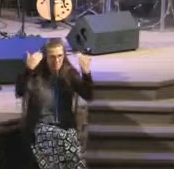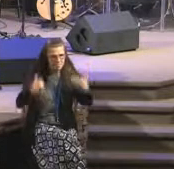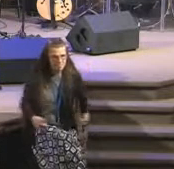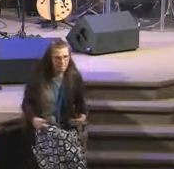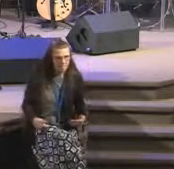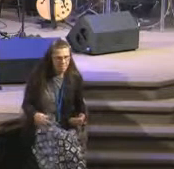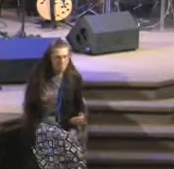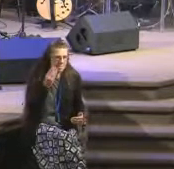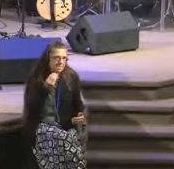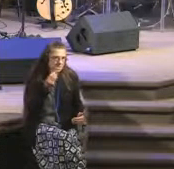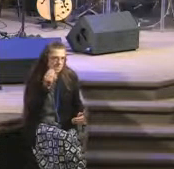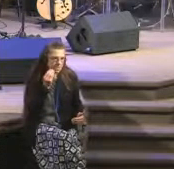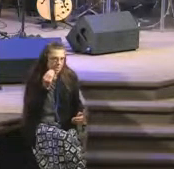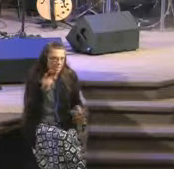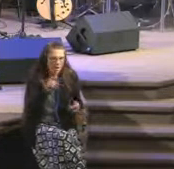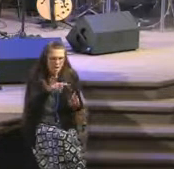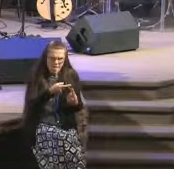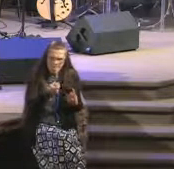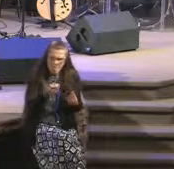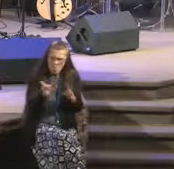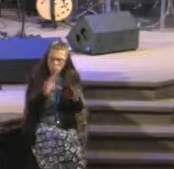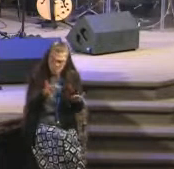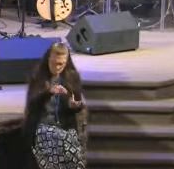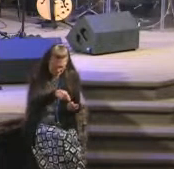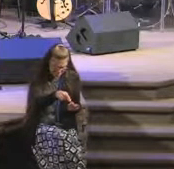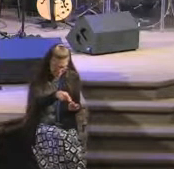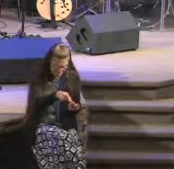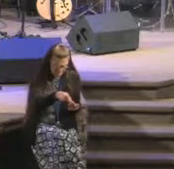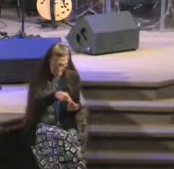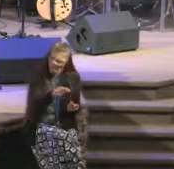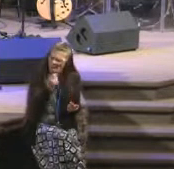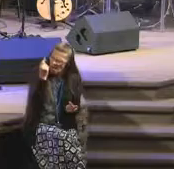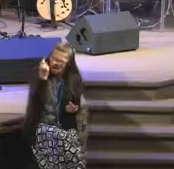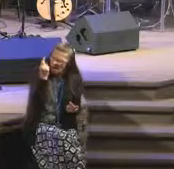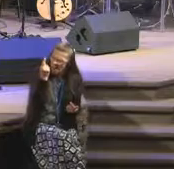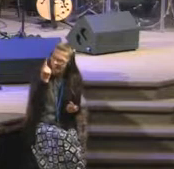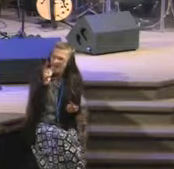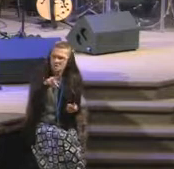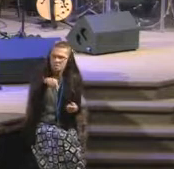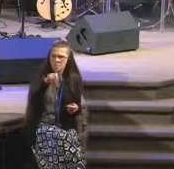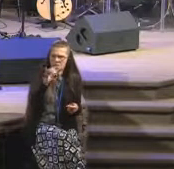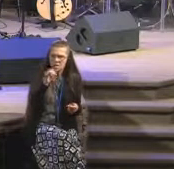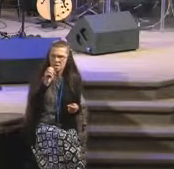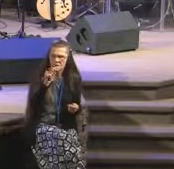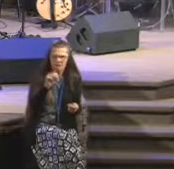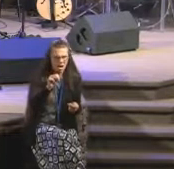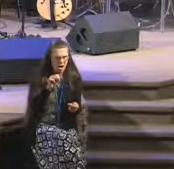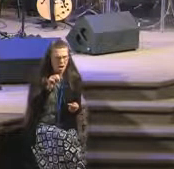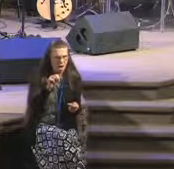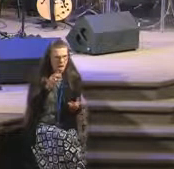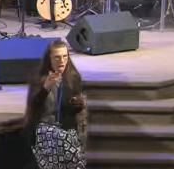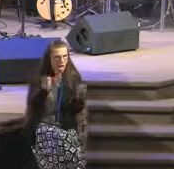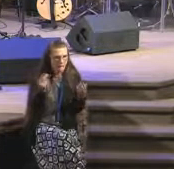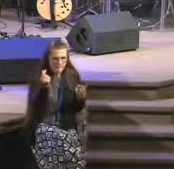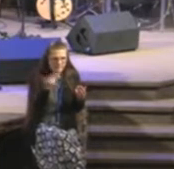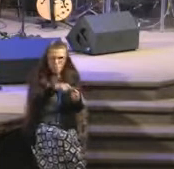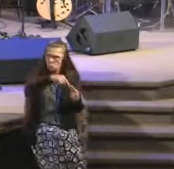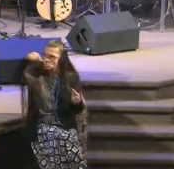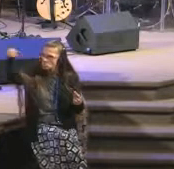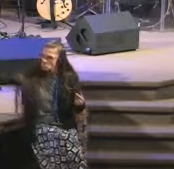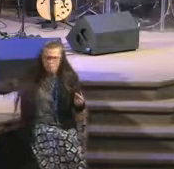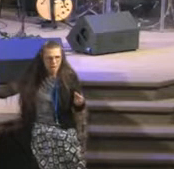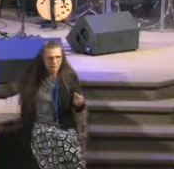was at. Can you imagine that? Man, you right here in Poyen, and all of a sudden you're somewhere else. That's because you are. Wake up. Come